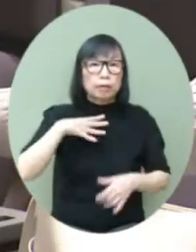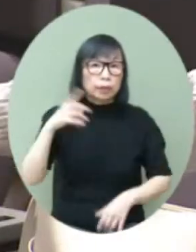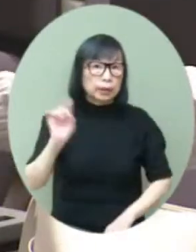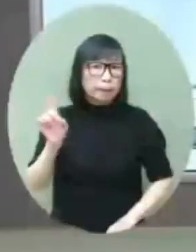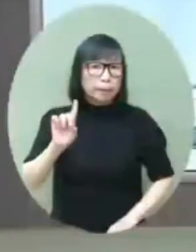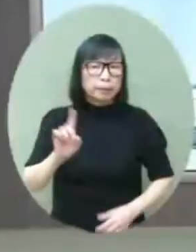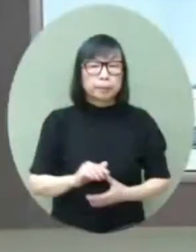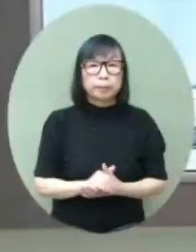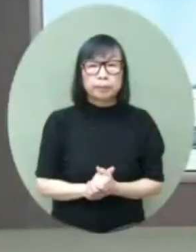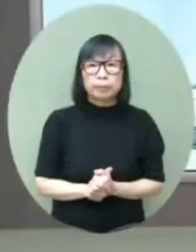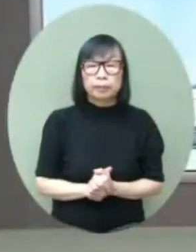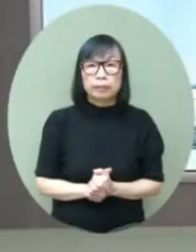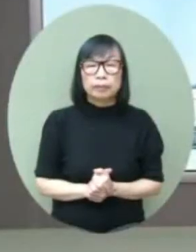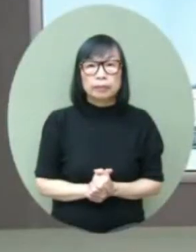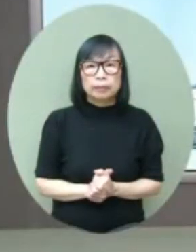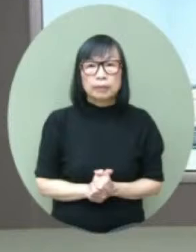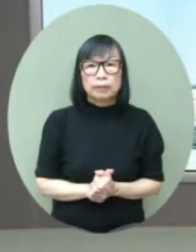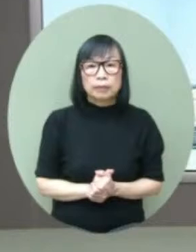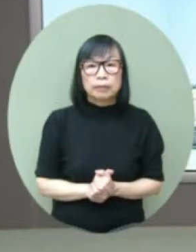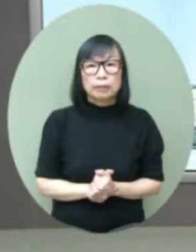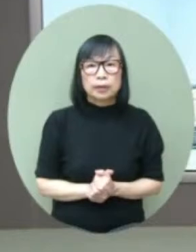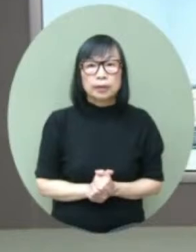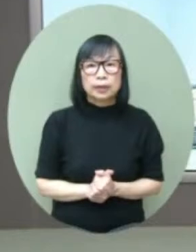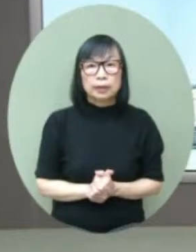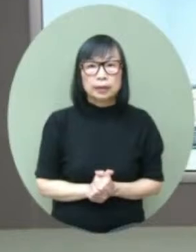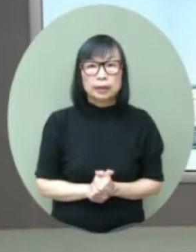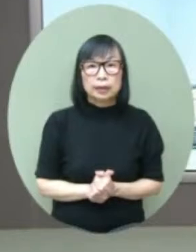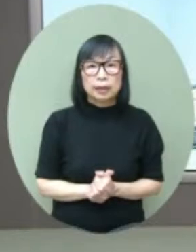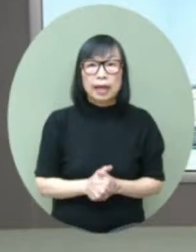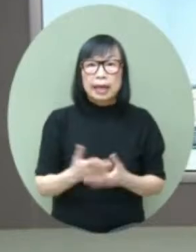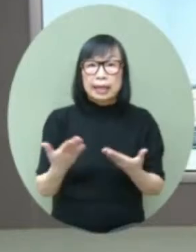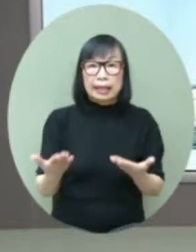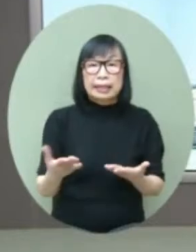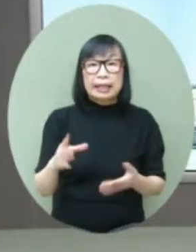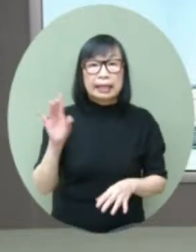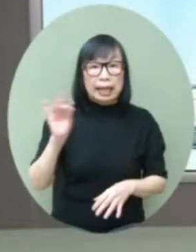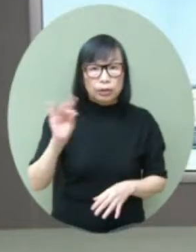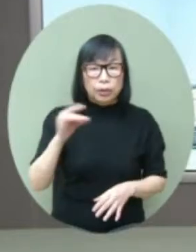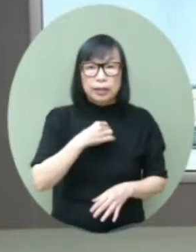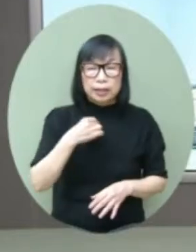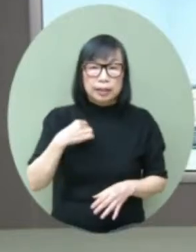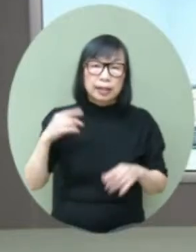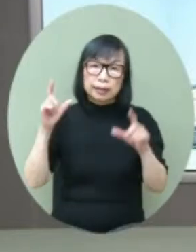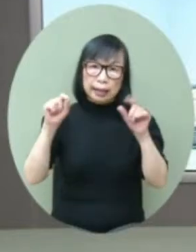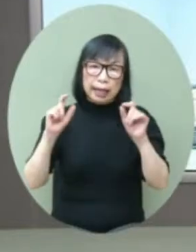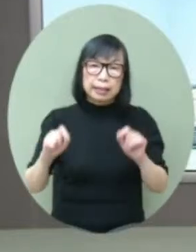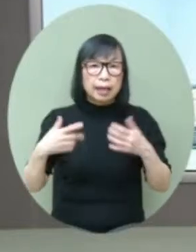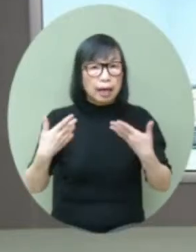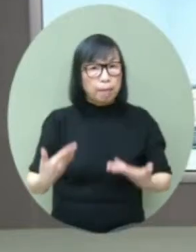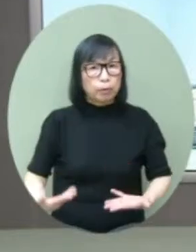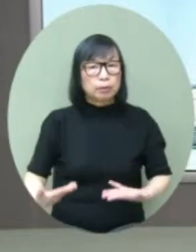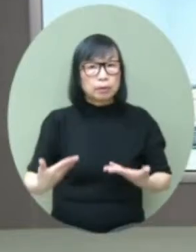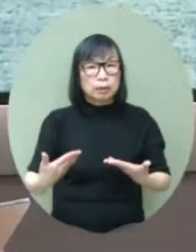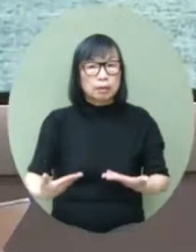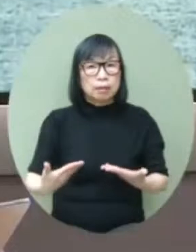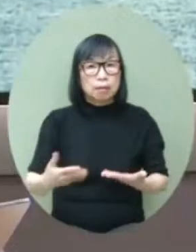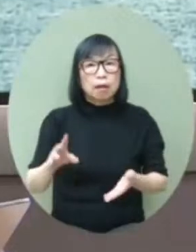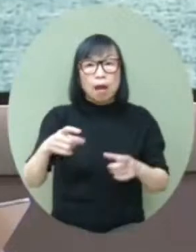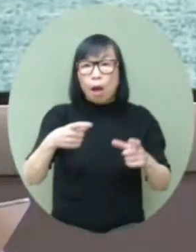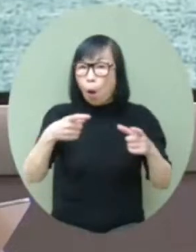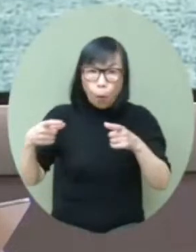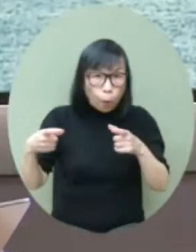Okay, so I think later I would like to Dr. Zhang to explain to you the current investigations of the party clusters.